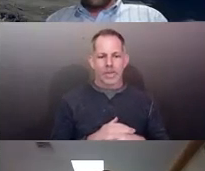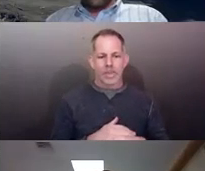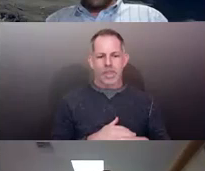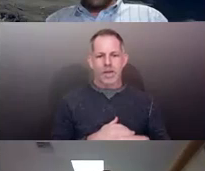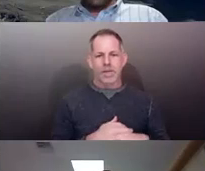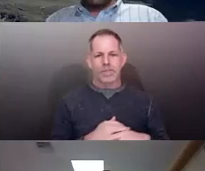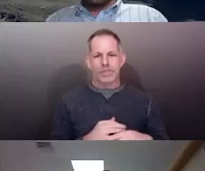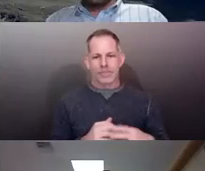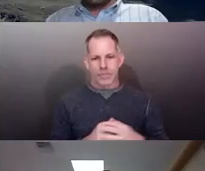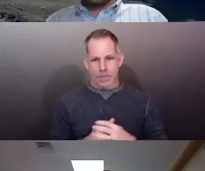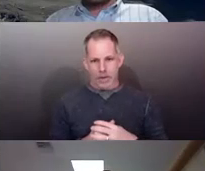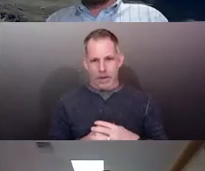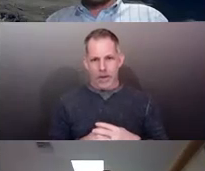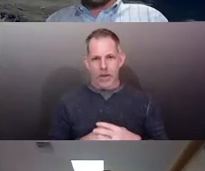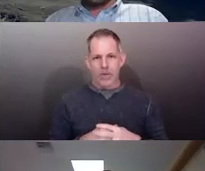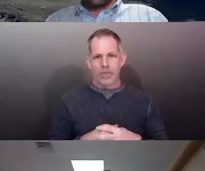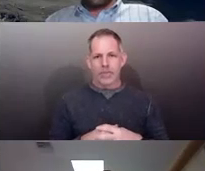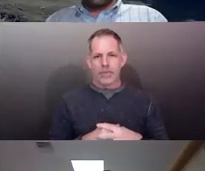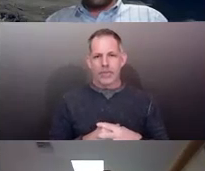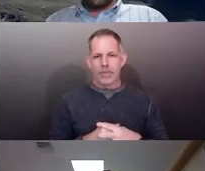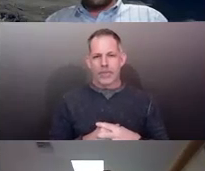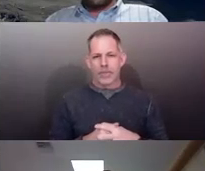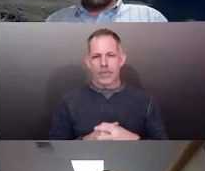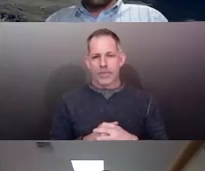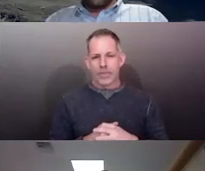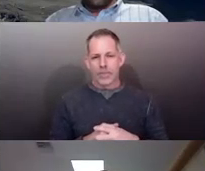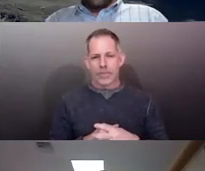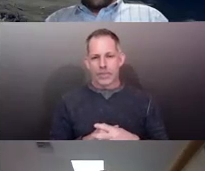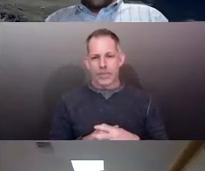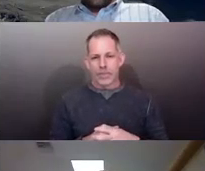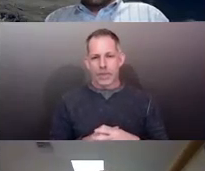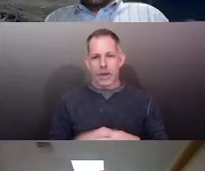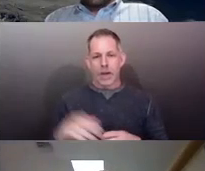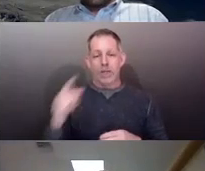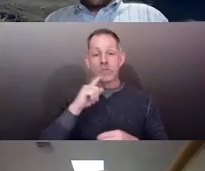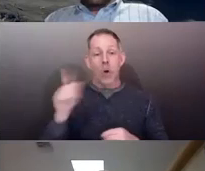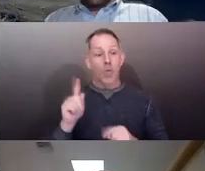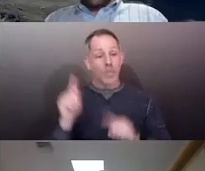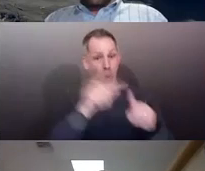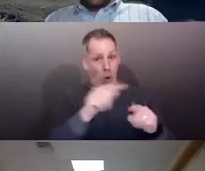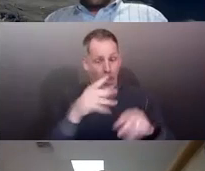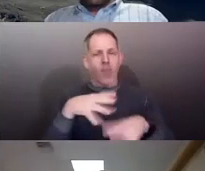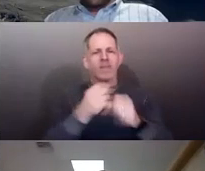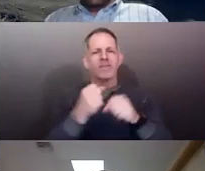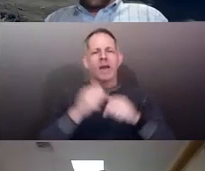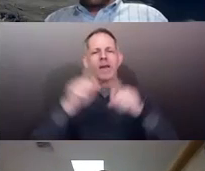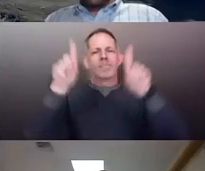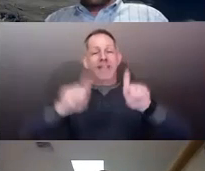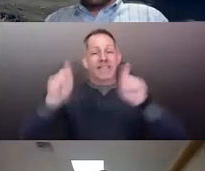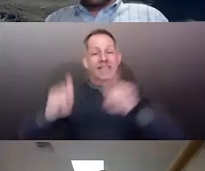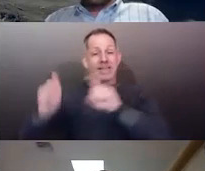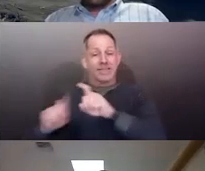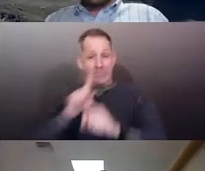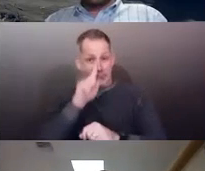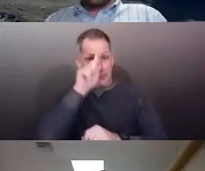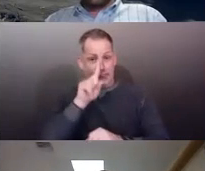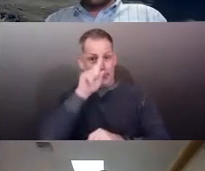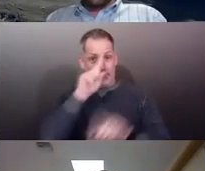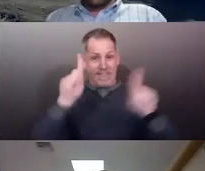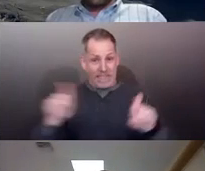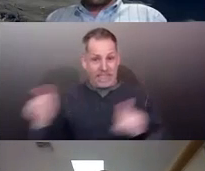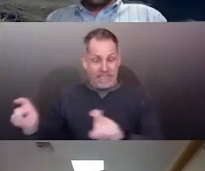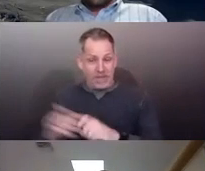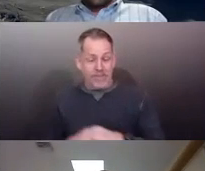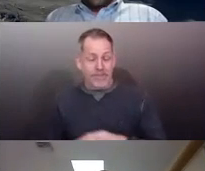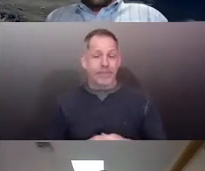environments and inadvertently spread COVID-19. And we also recognized early on that our unsheltered population could be at